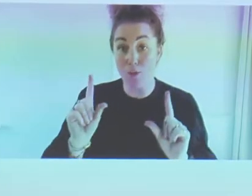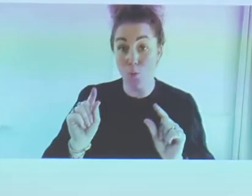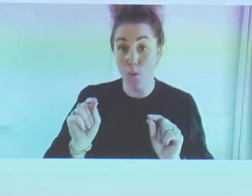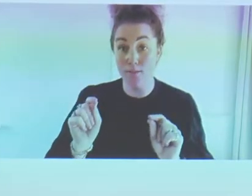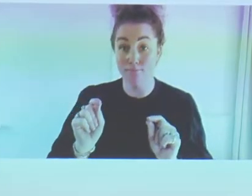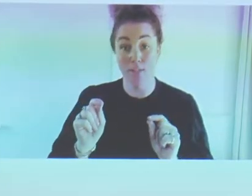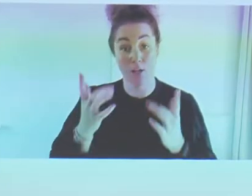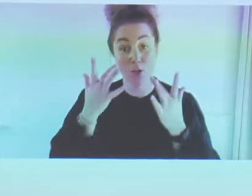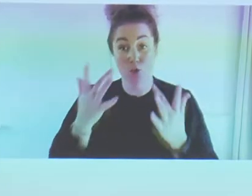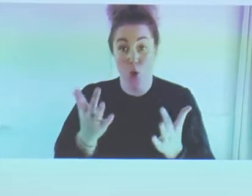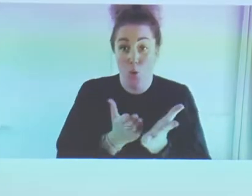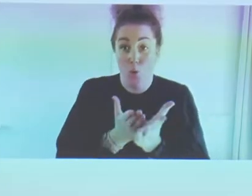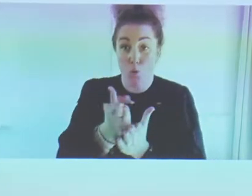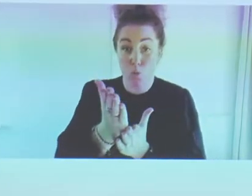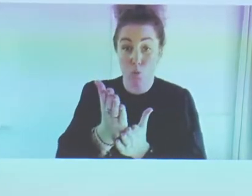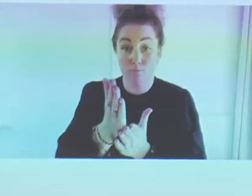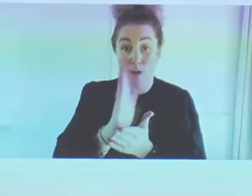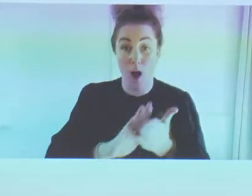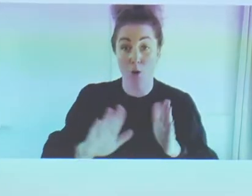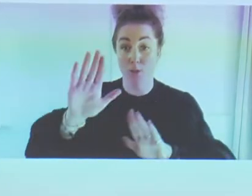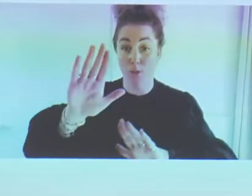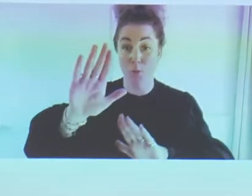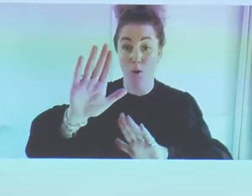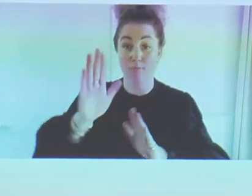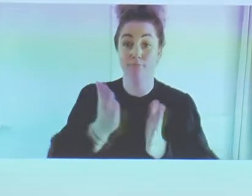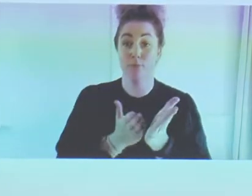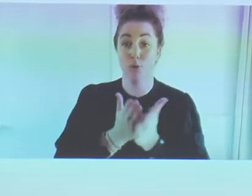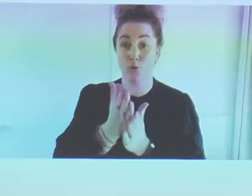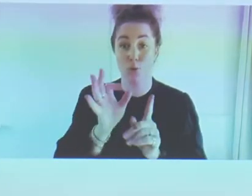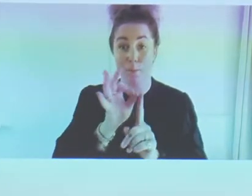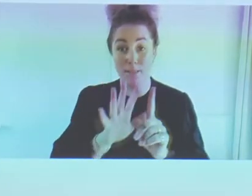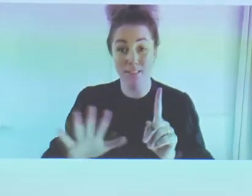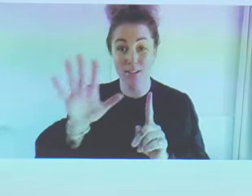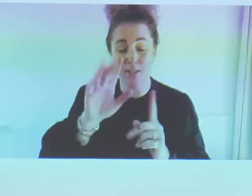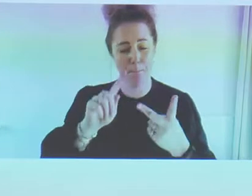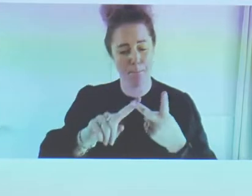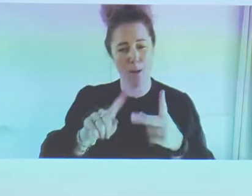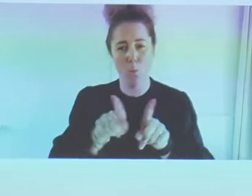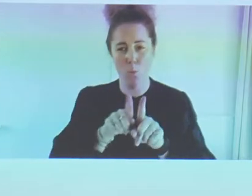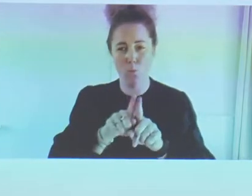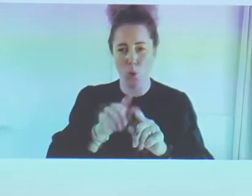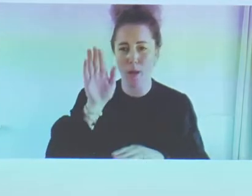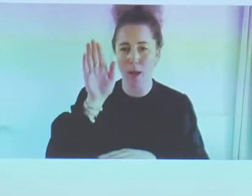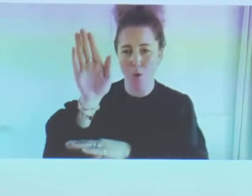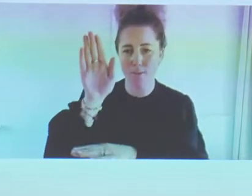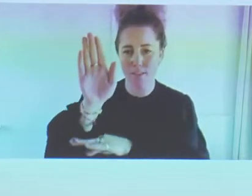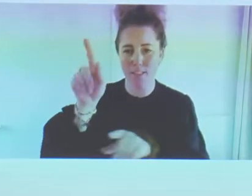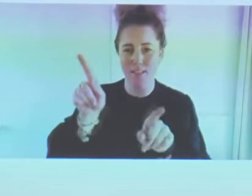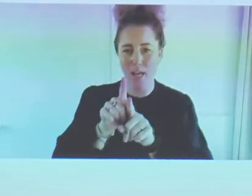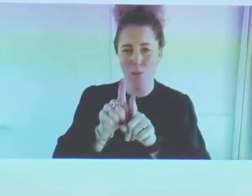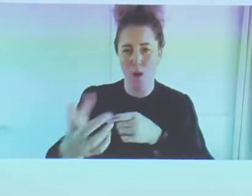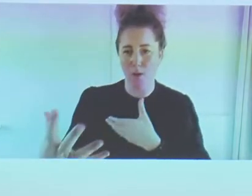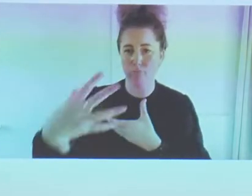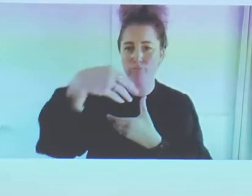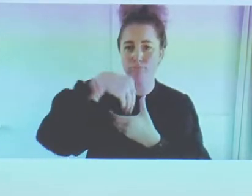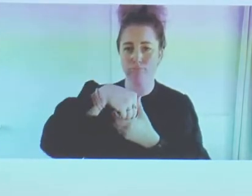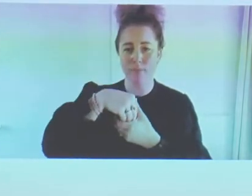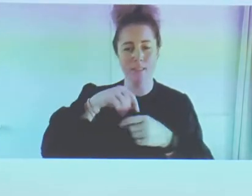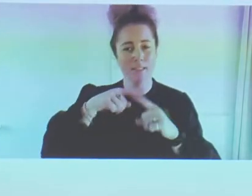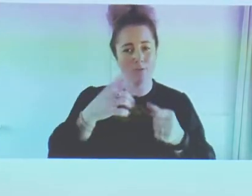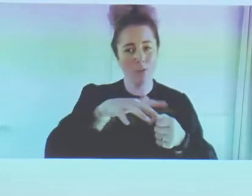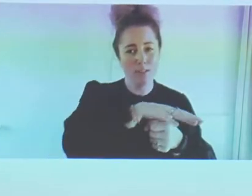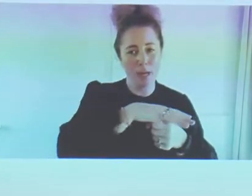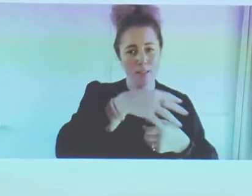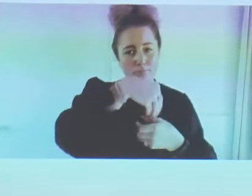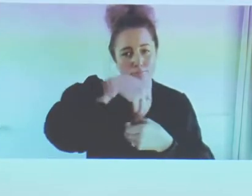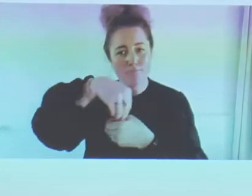here in aotearoa across the Pacific and internationally perhaps embodying all of those spaces is